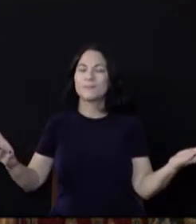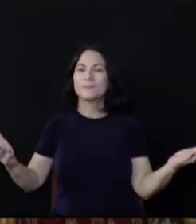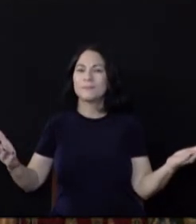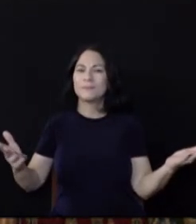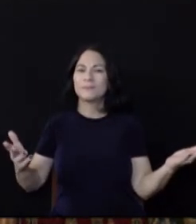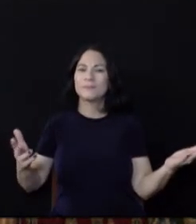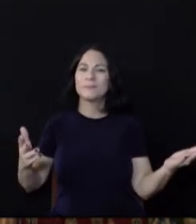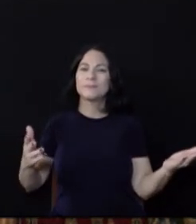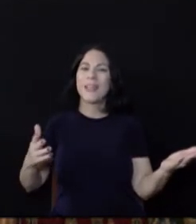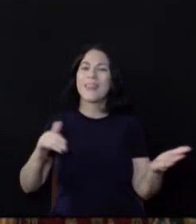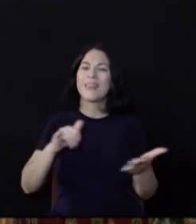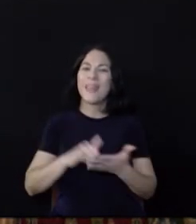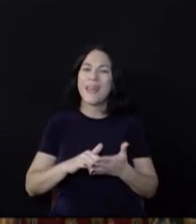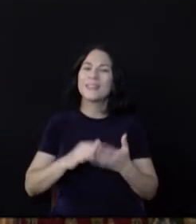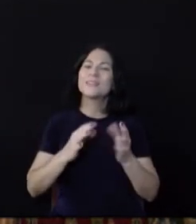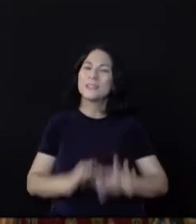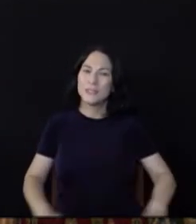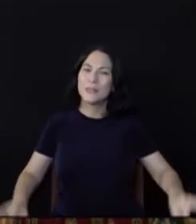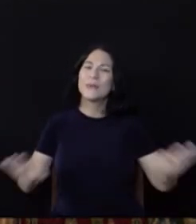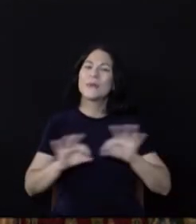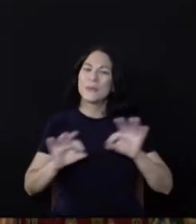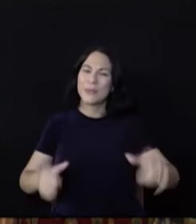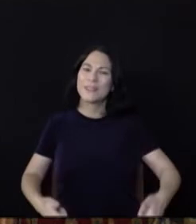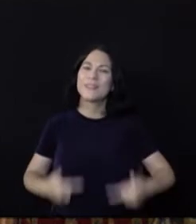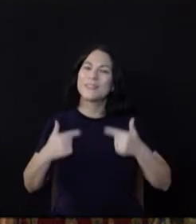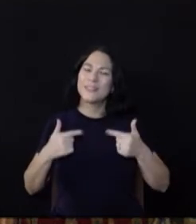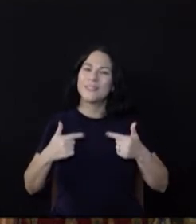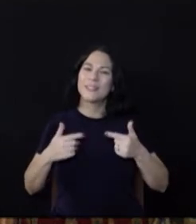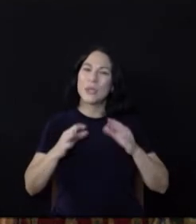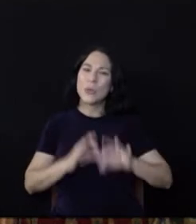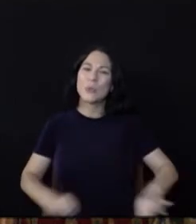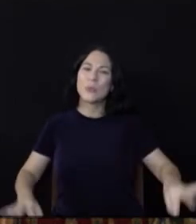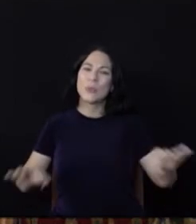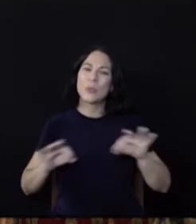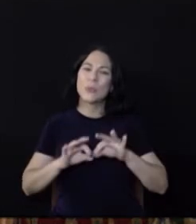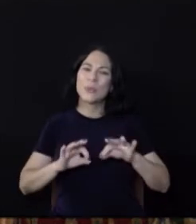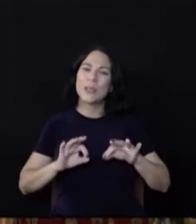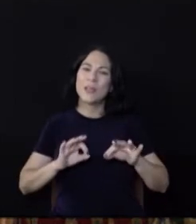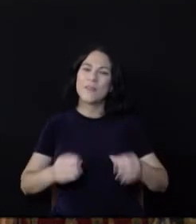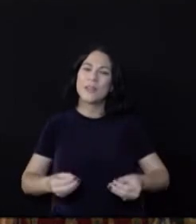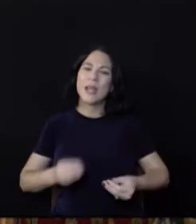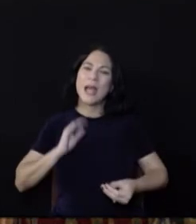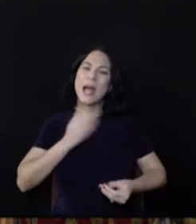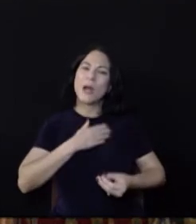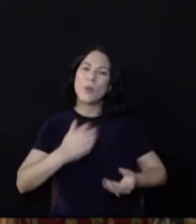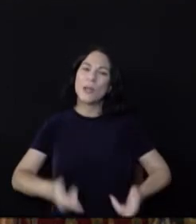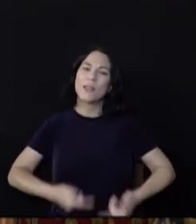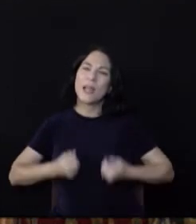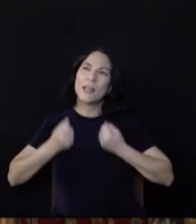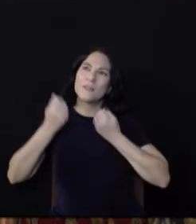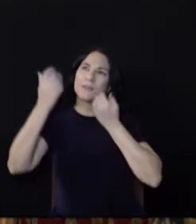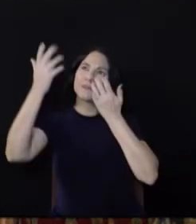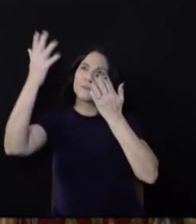That is worth living for. That is worth giving our lives to.